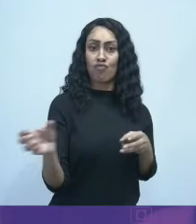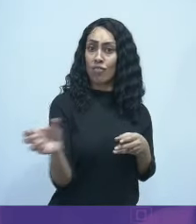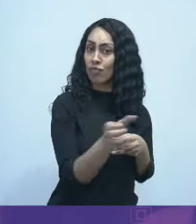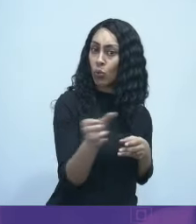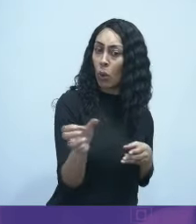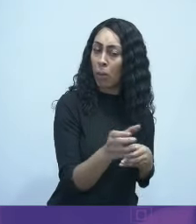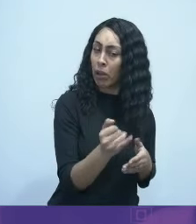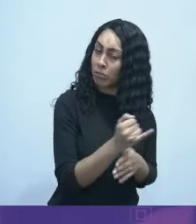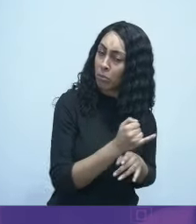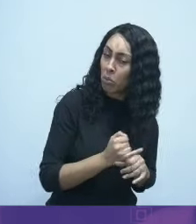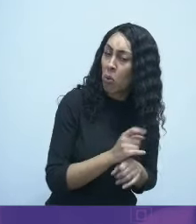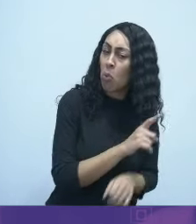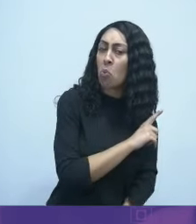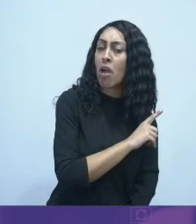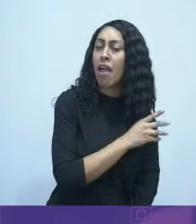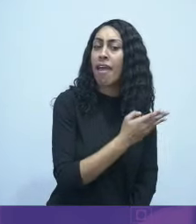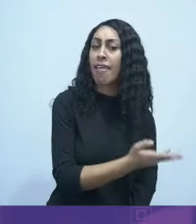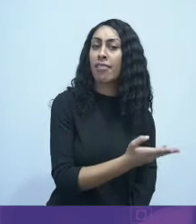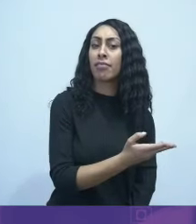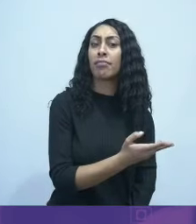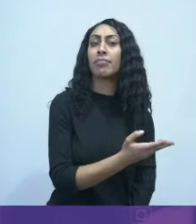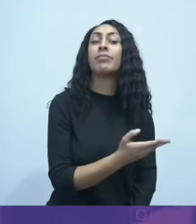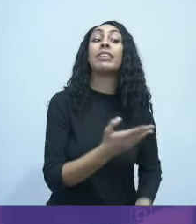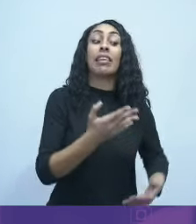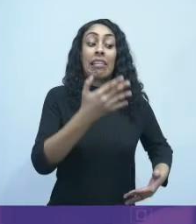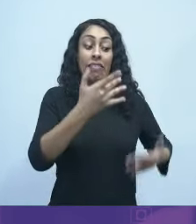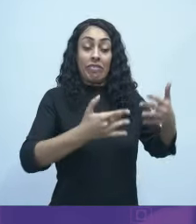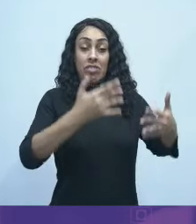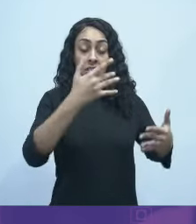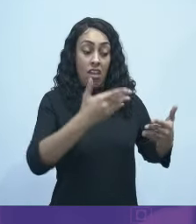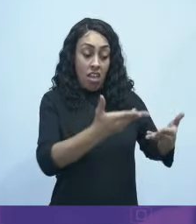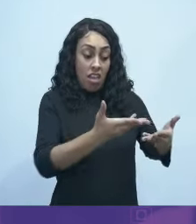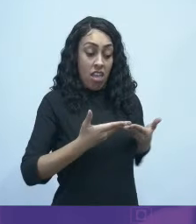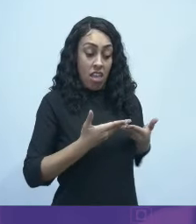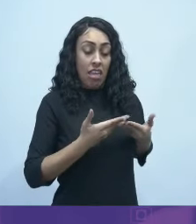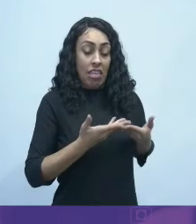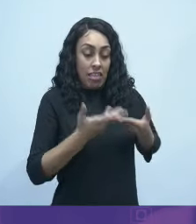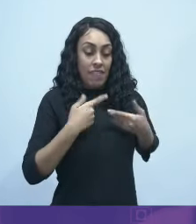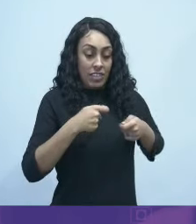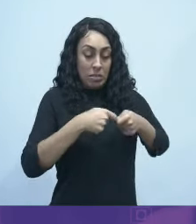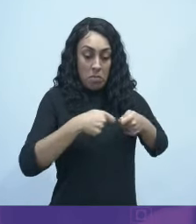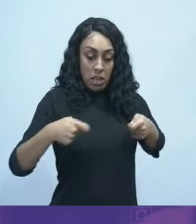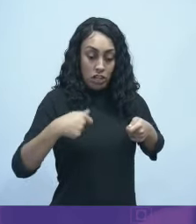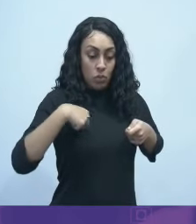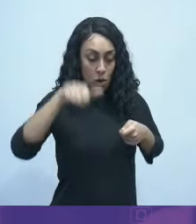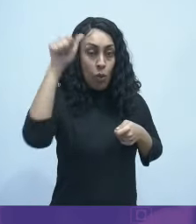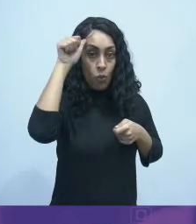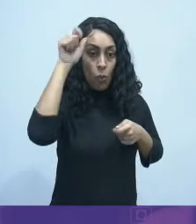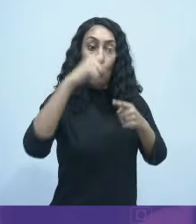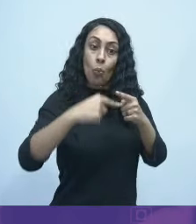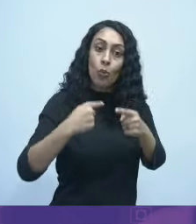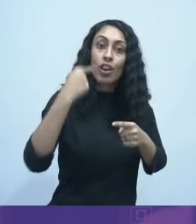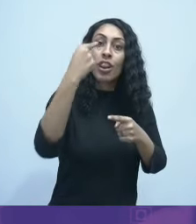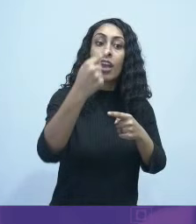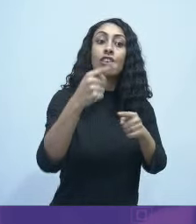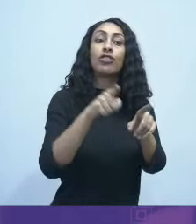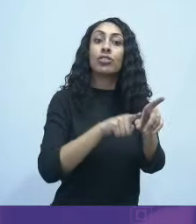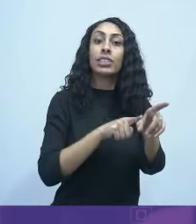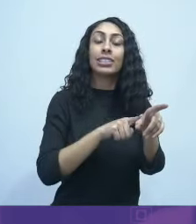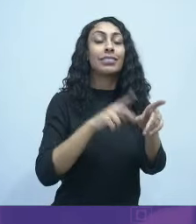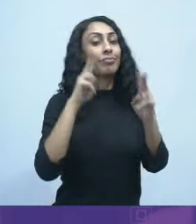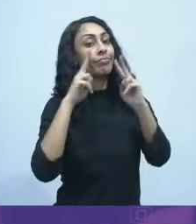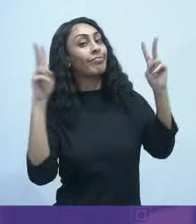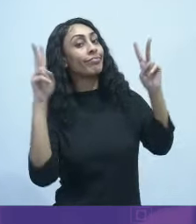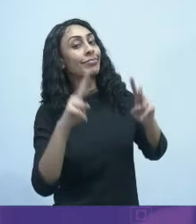recruitment. So having these figures on an annual basis gives us a measure. I think next year we'll be looking at a different kind